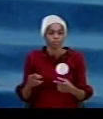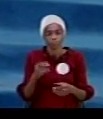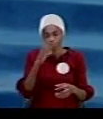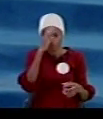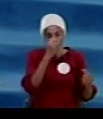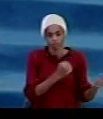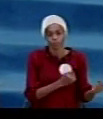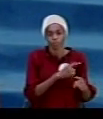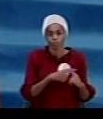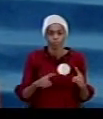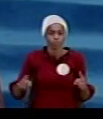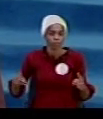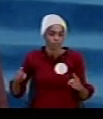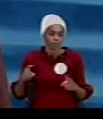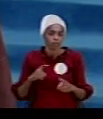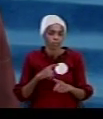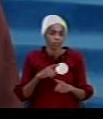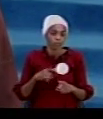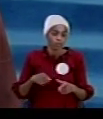during COVID-19